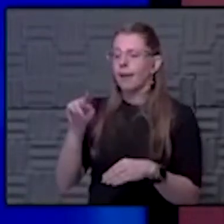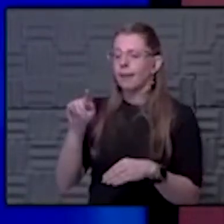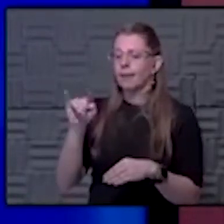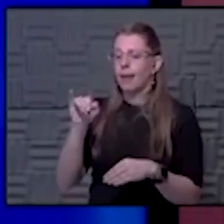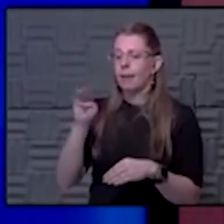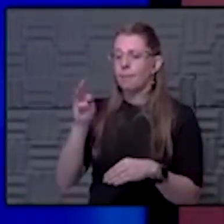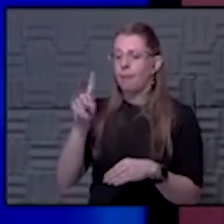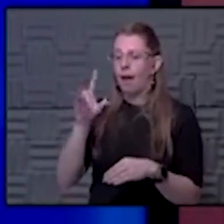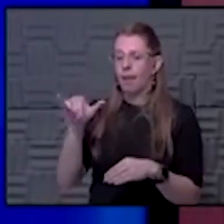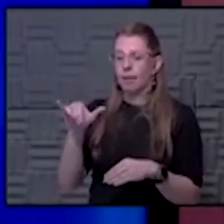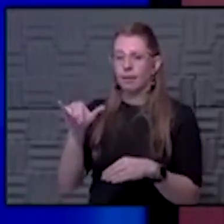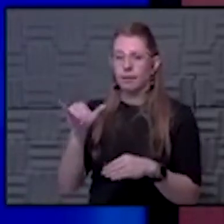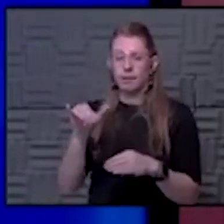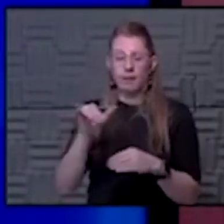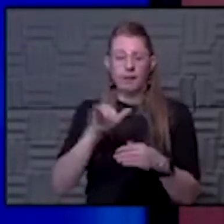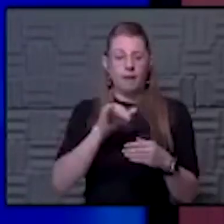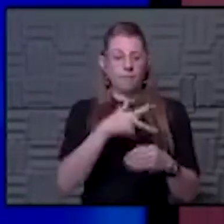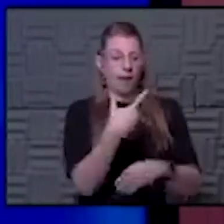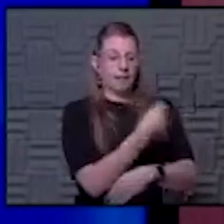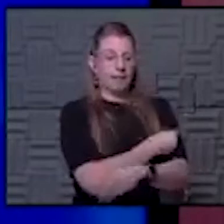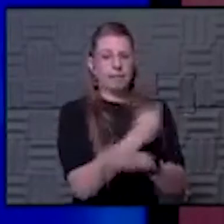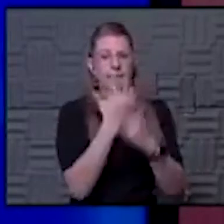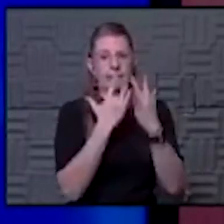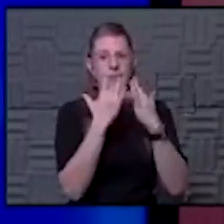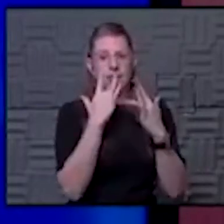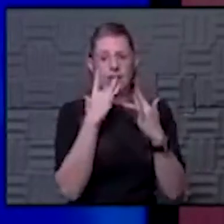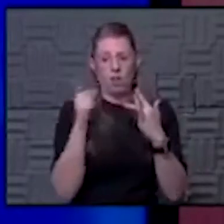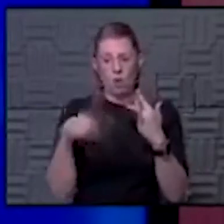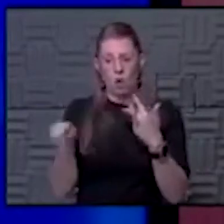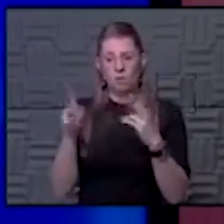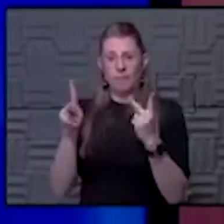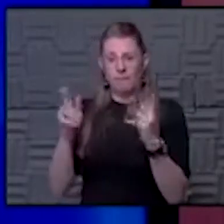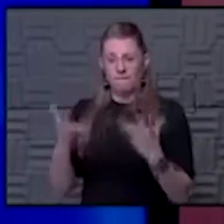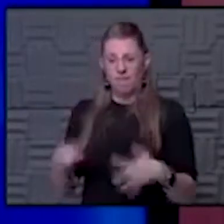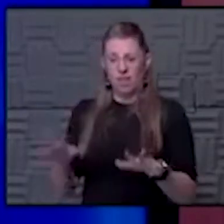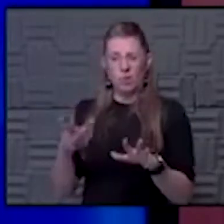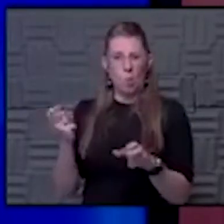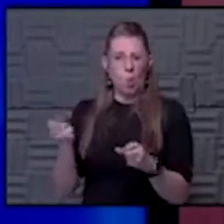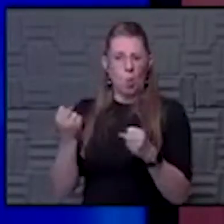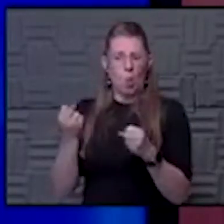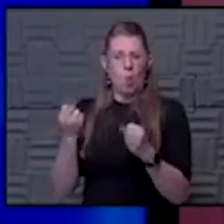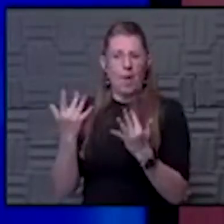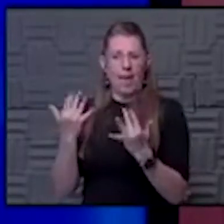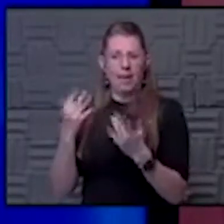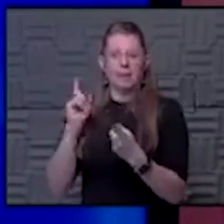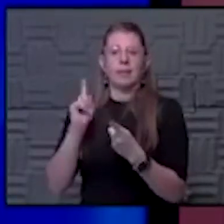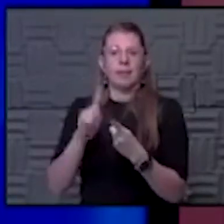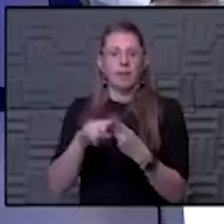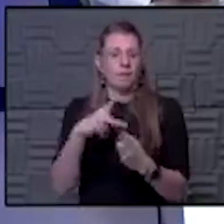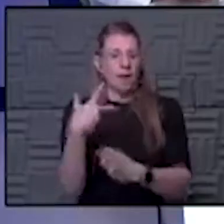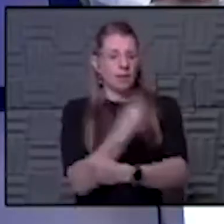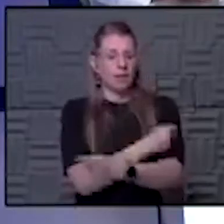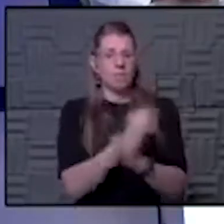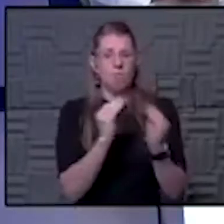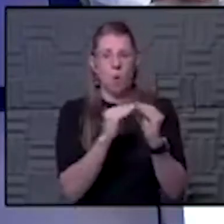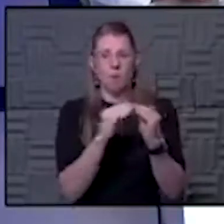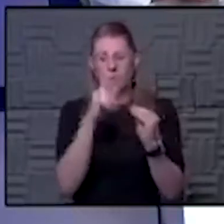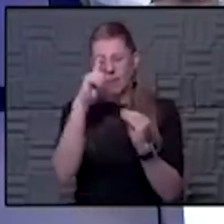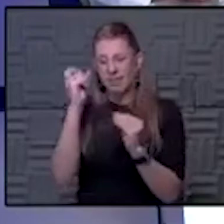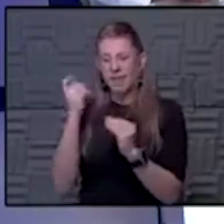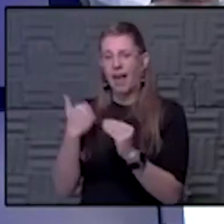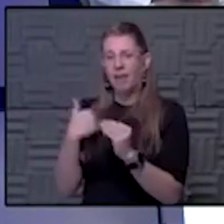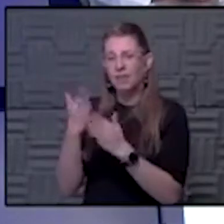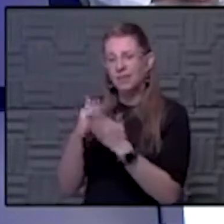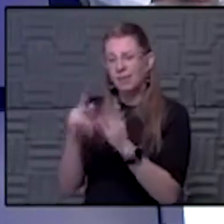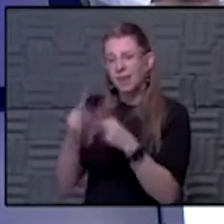short supply right now, should those people hold off on getting the vaccine until it's more widely available, since they do have some form of